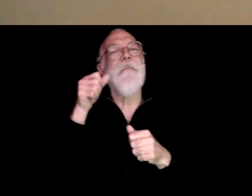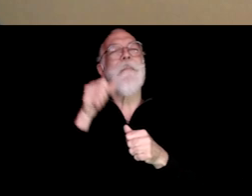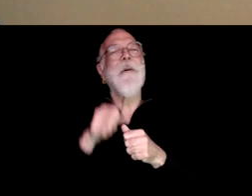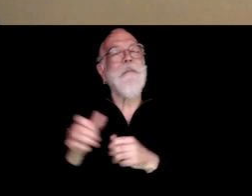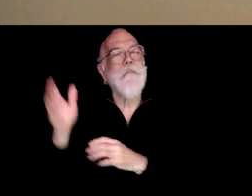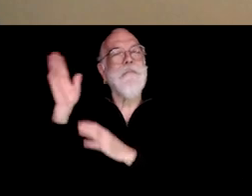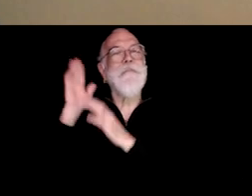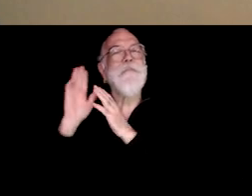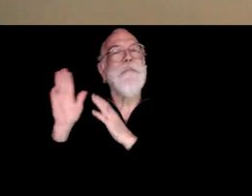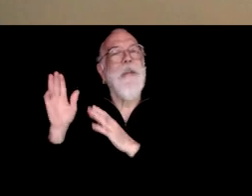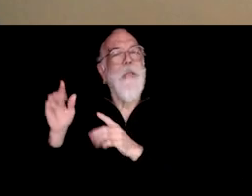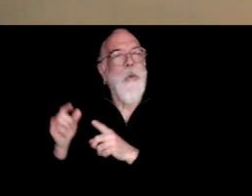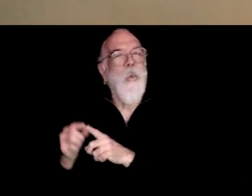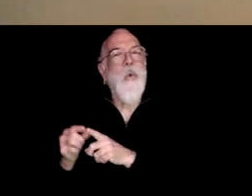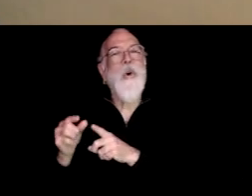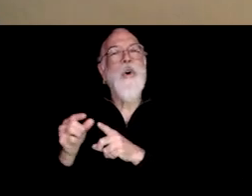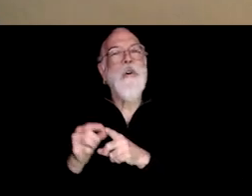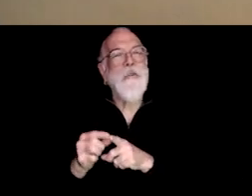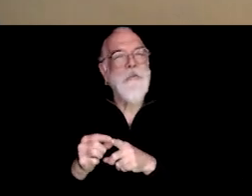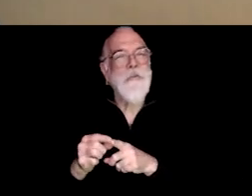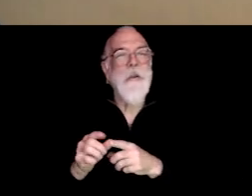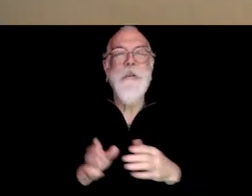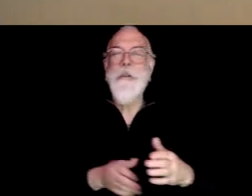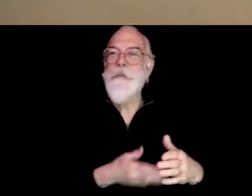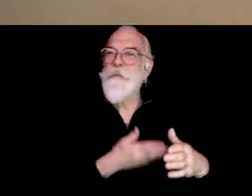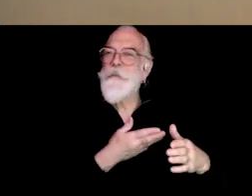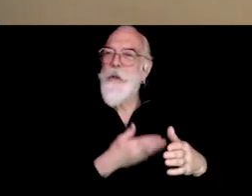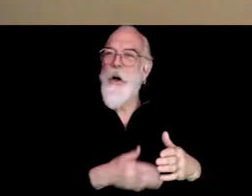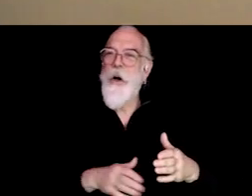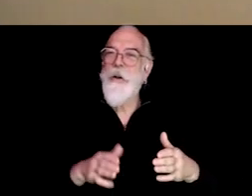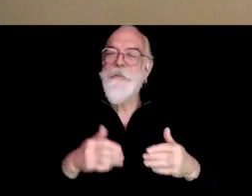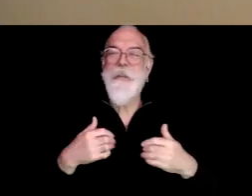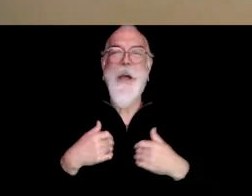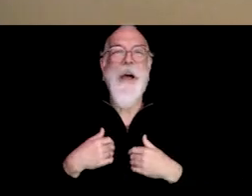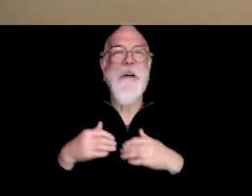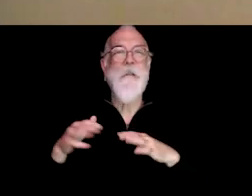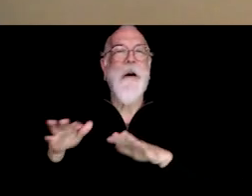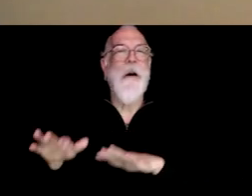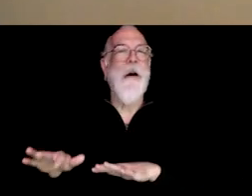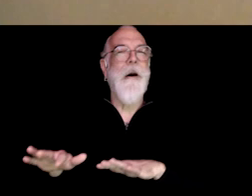songs carry a harmony to all